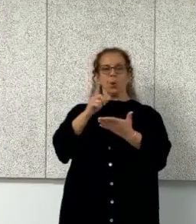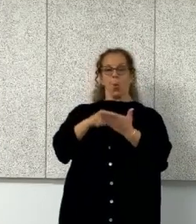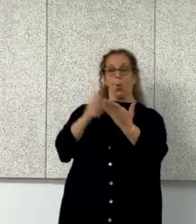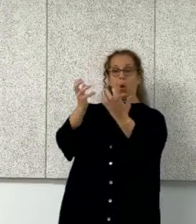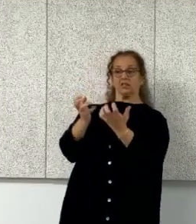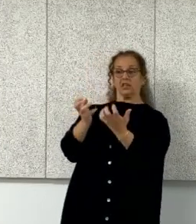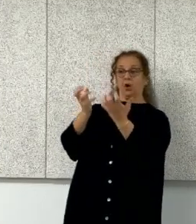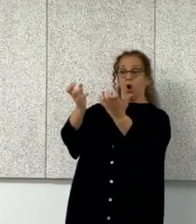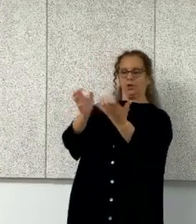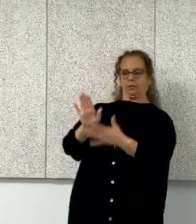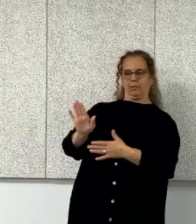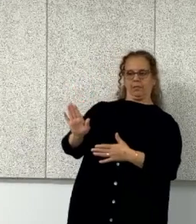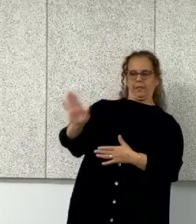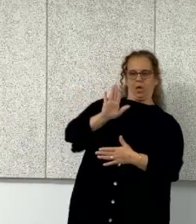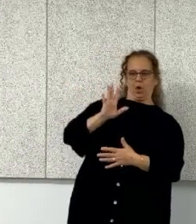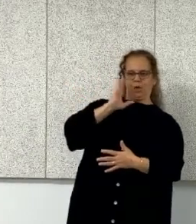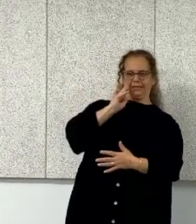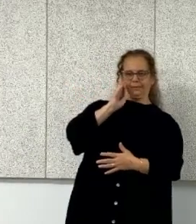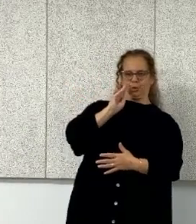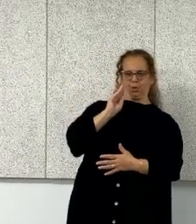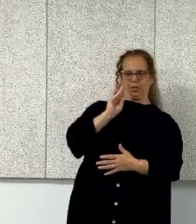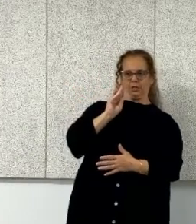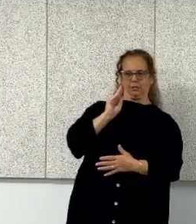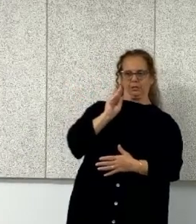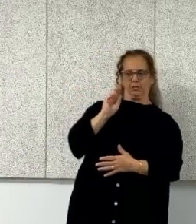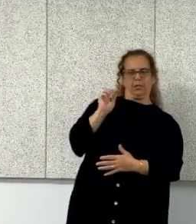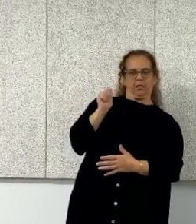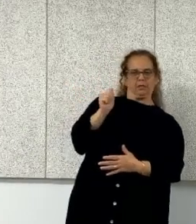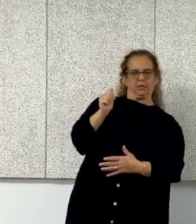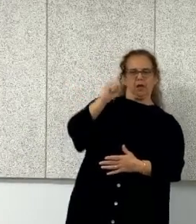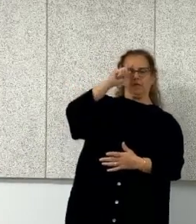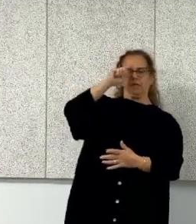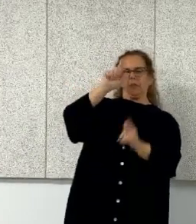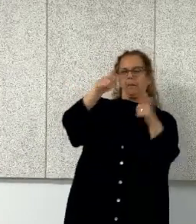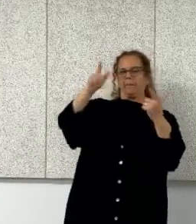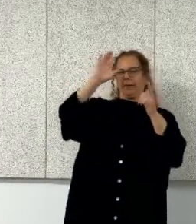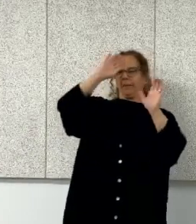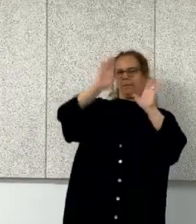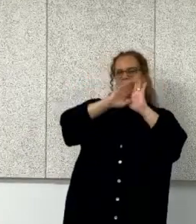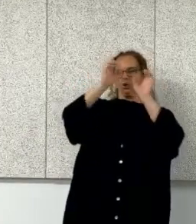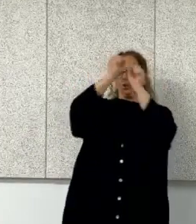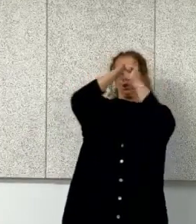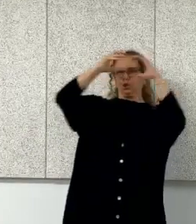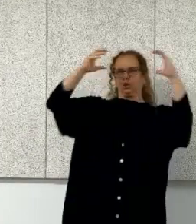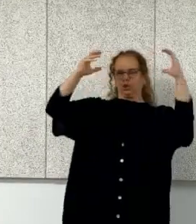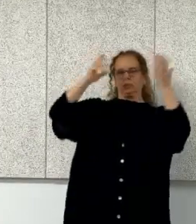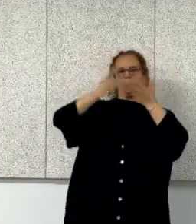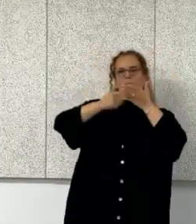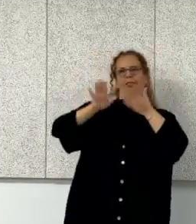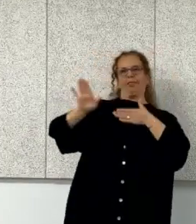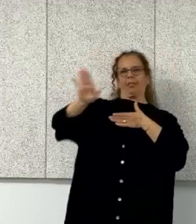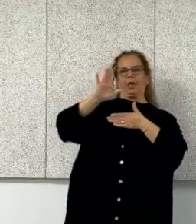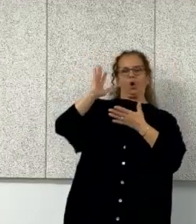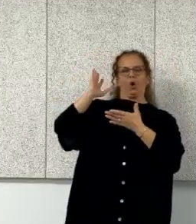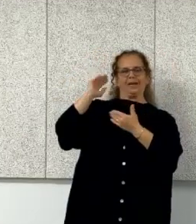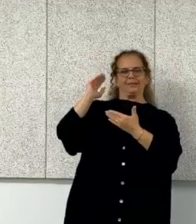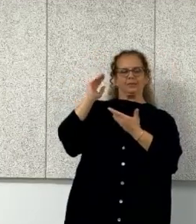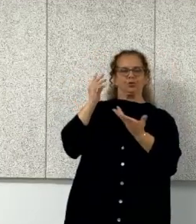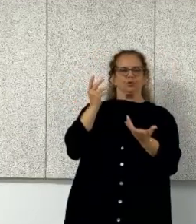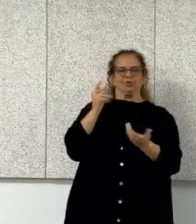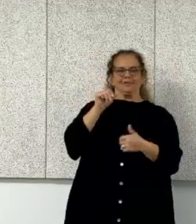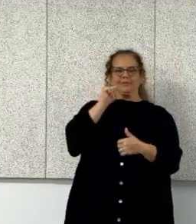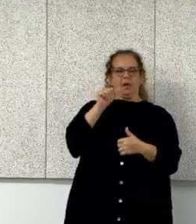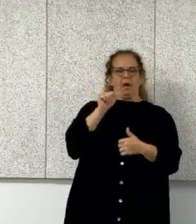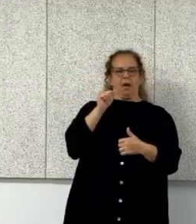member experiencing big picture, and how can we align what we're doing with those expectations, because they're not making allowances for